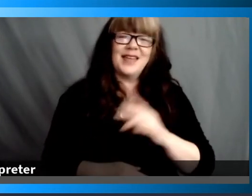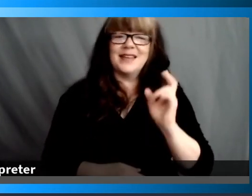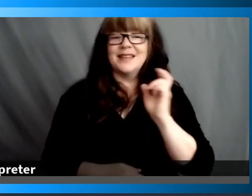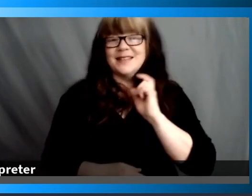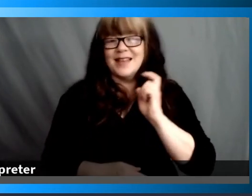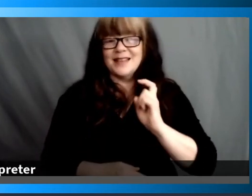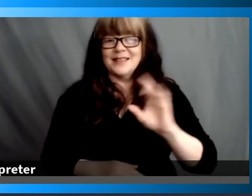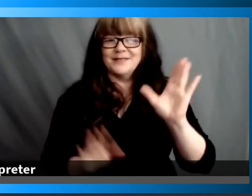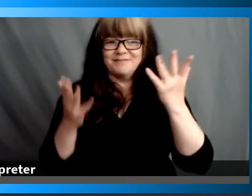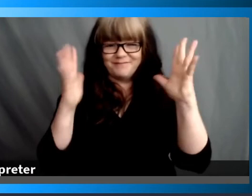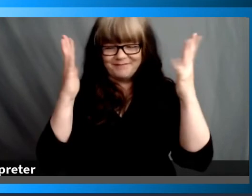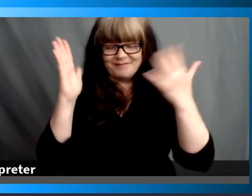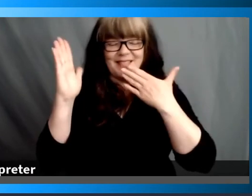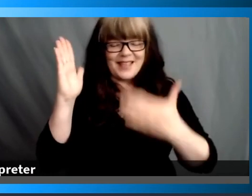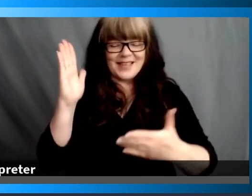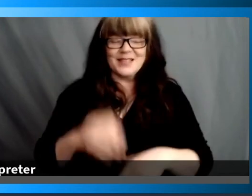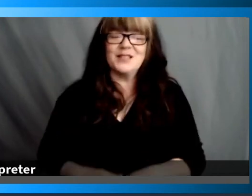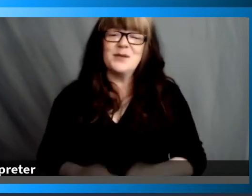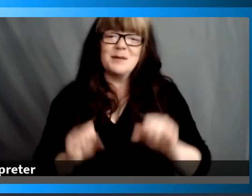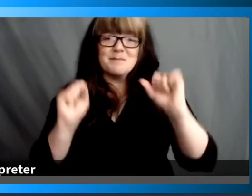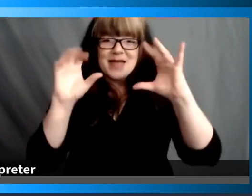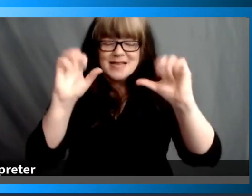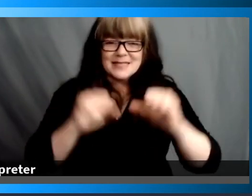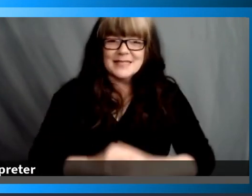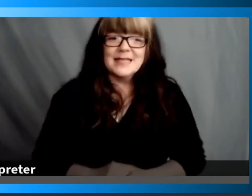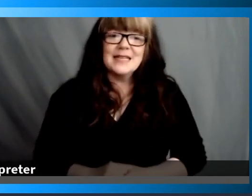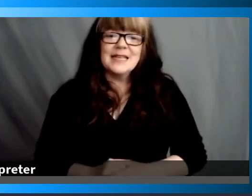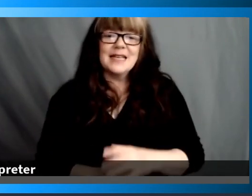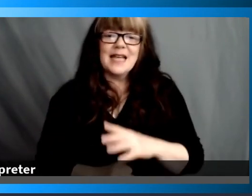interpreter. Thank you so much, Natalie. You're amazing.